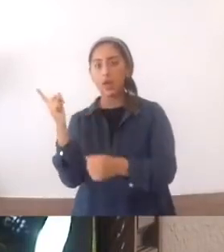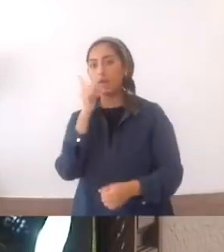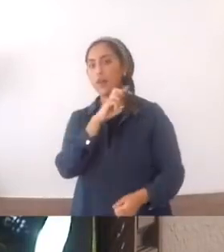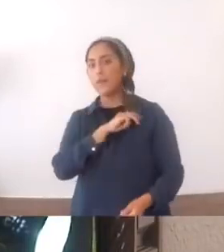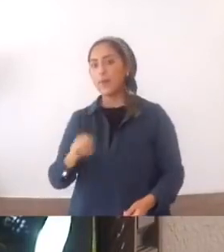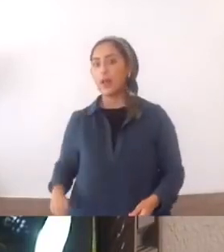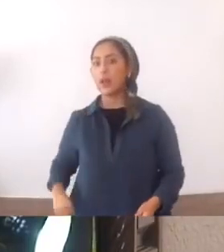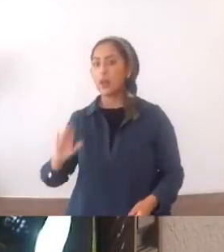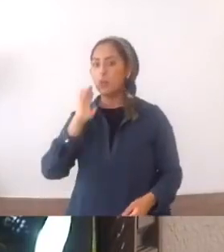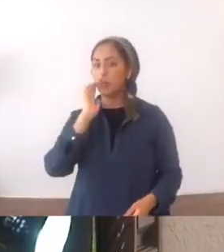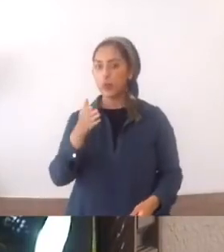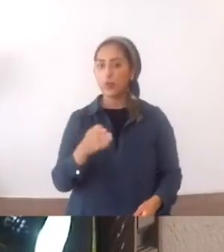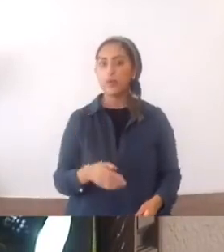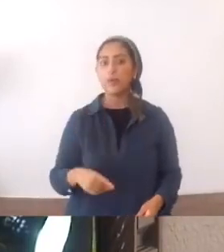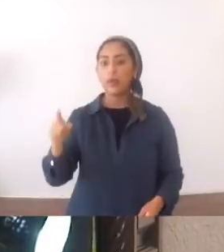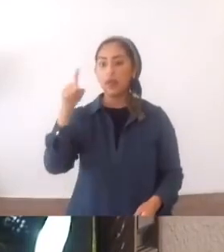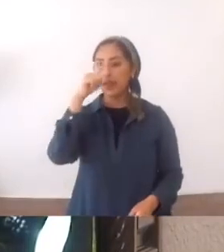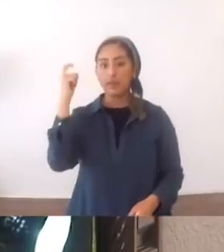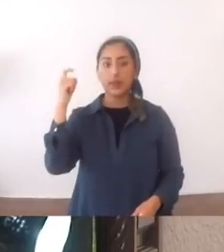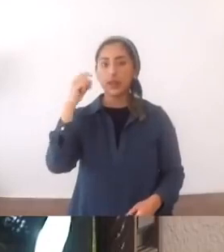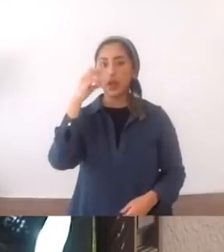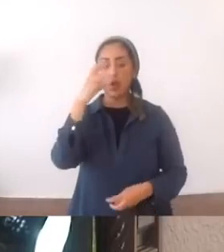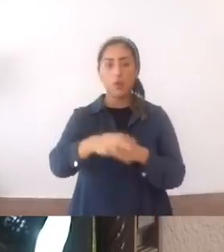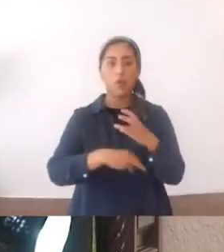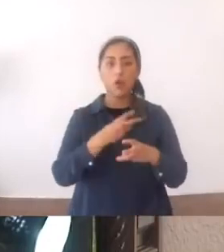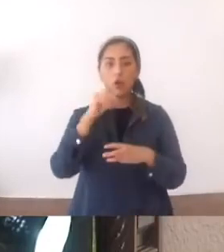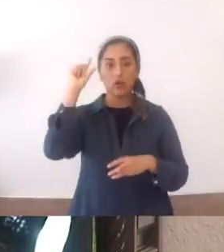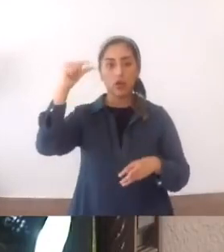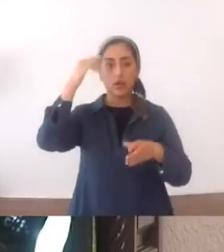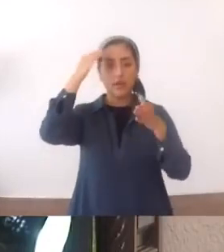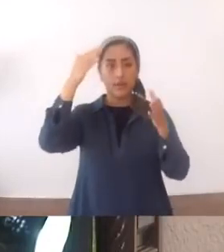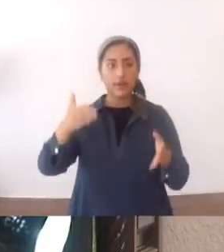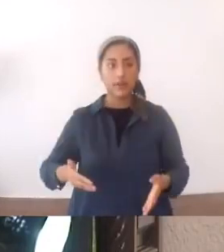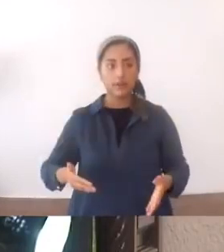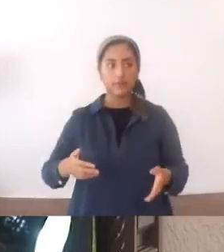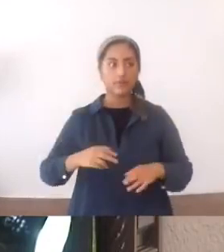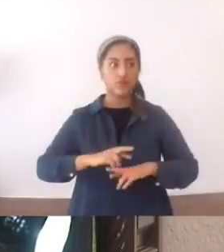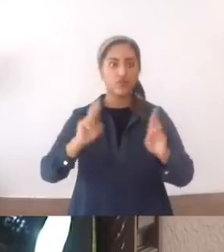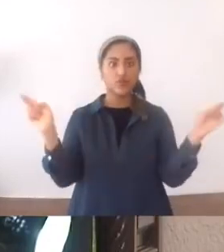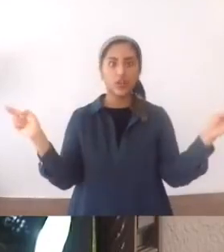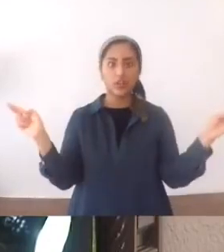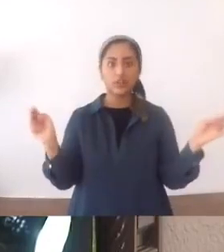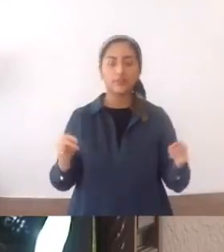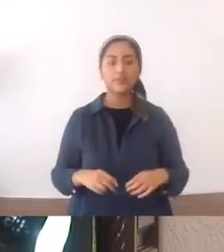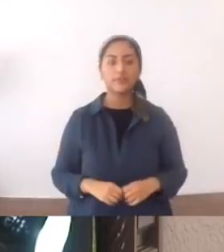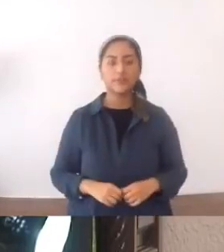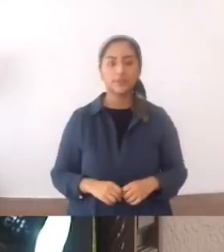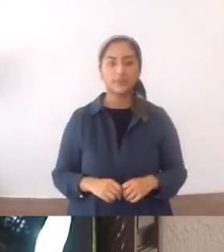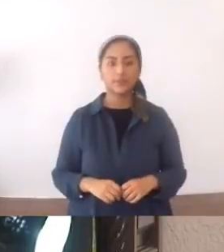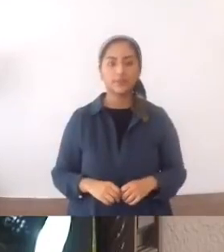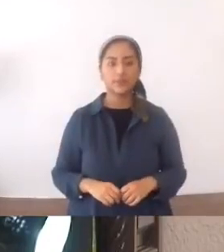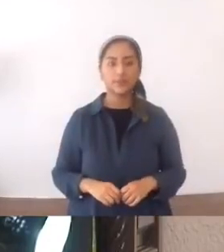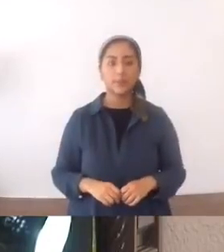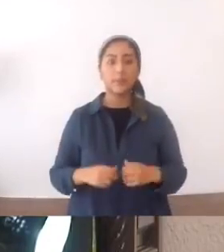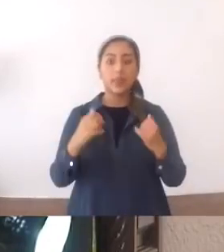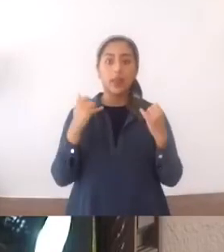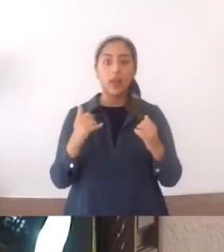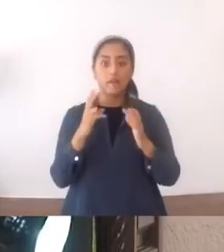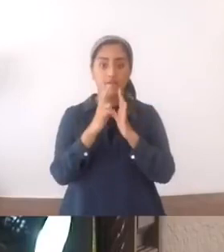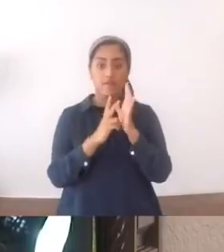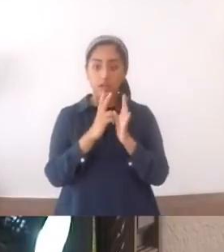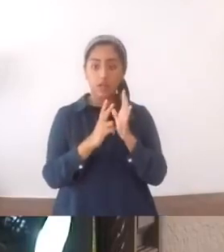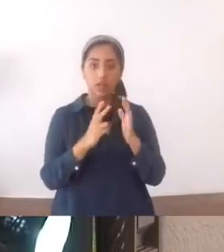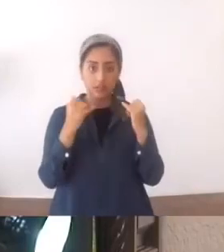impulse is going al to falso support Mesías, or is going to porque el hold the gobierno fake Messiah, mundial because the worldwide prácticamente government ya está. is practically set